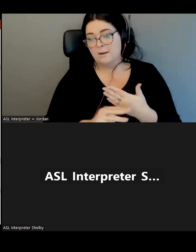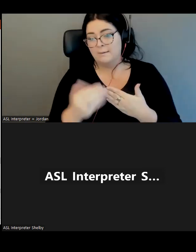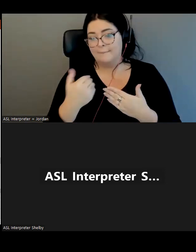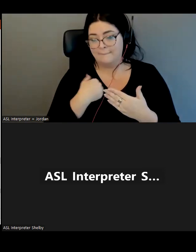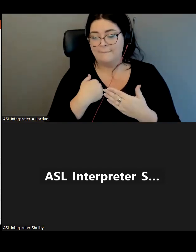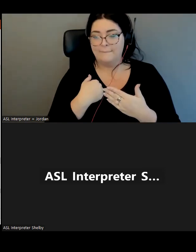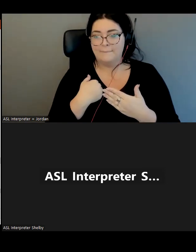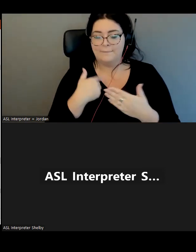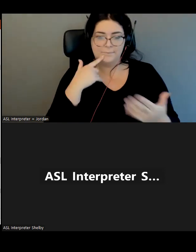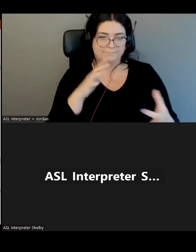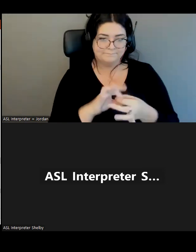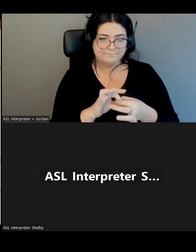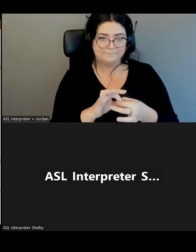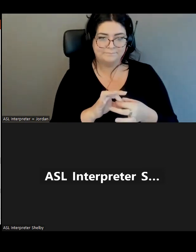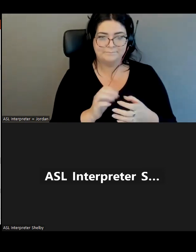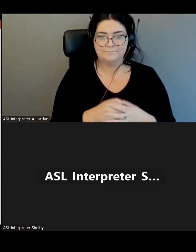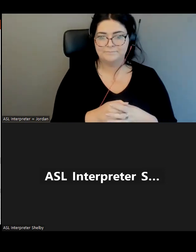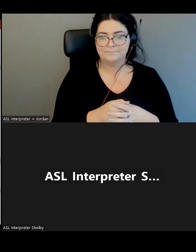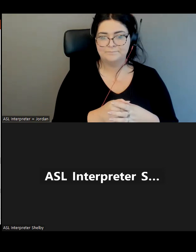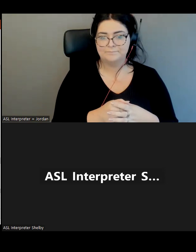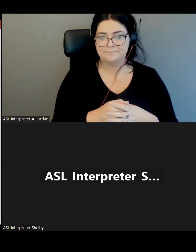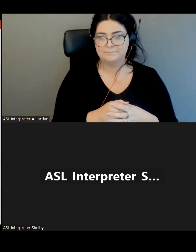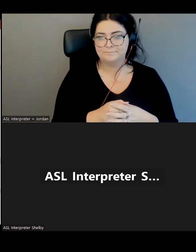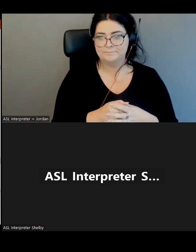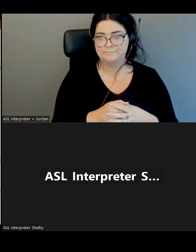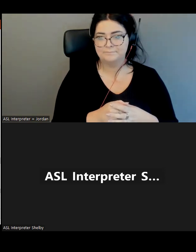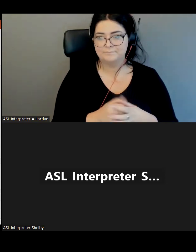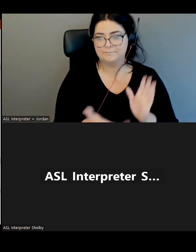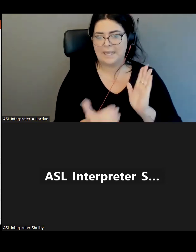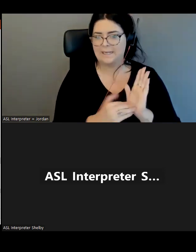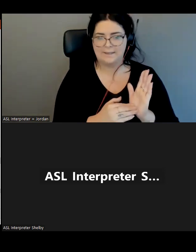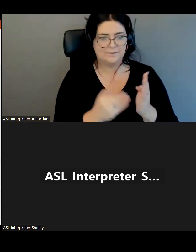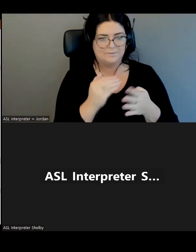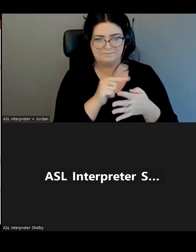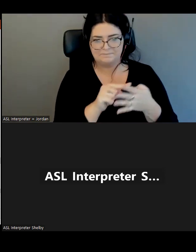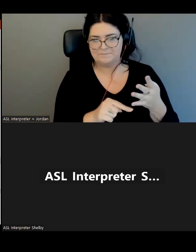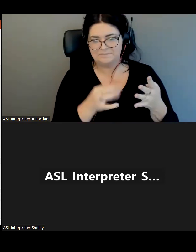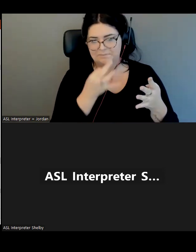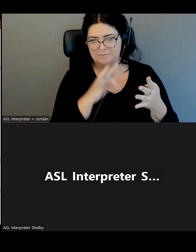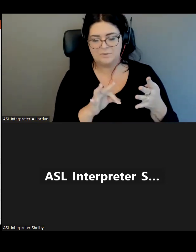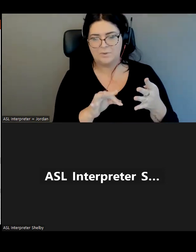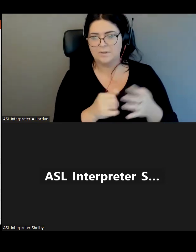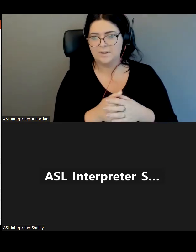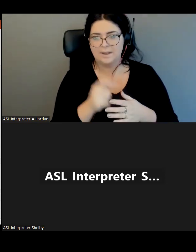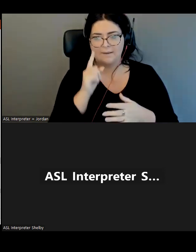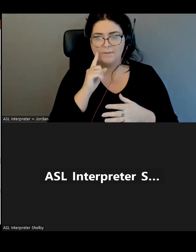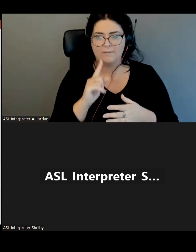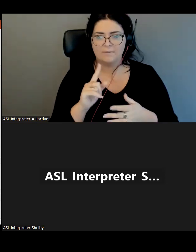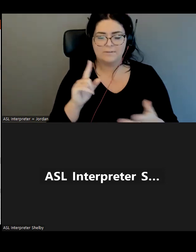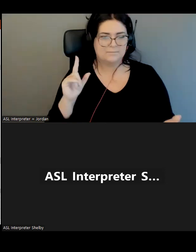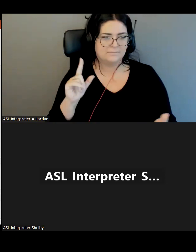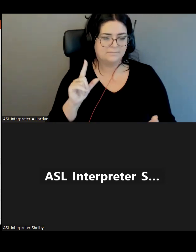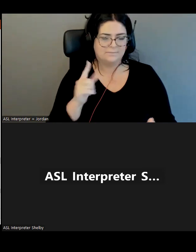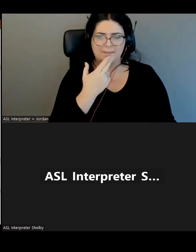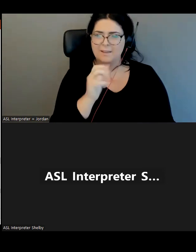that we've been connected to. And this is only a small list, because if we've gone back, I think Heather said 20